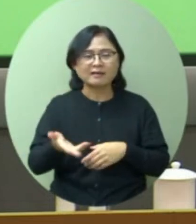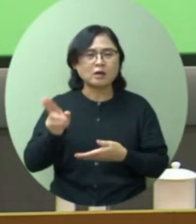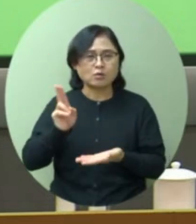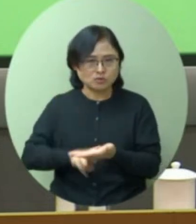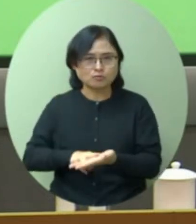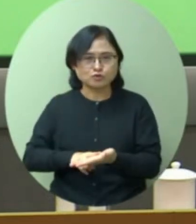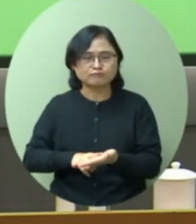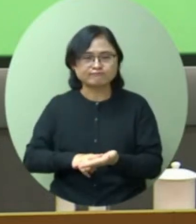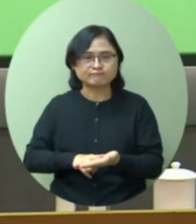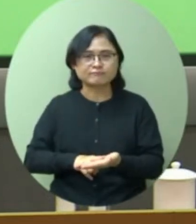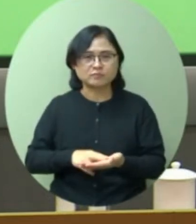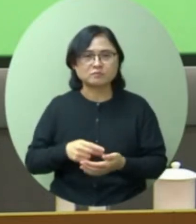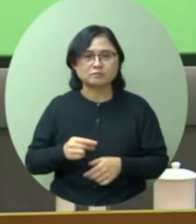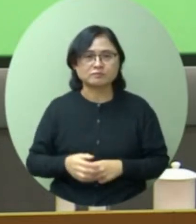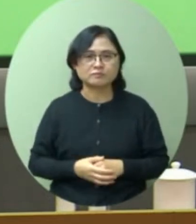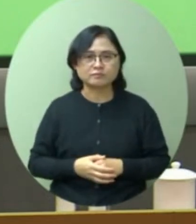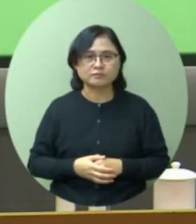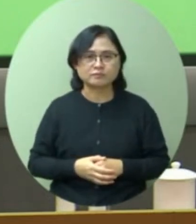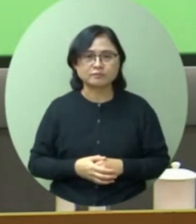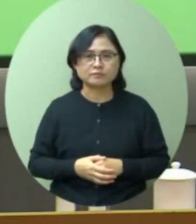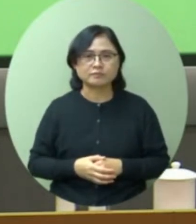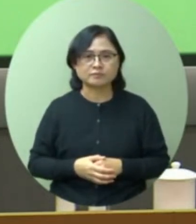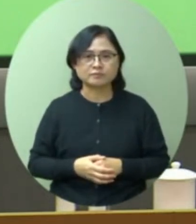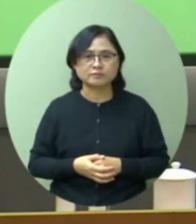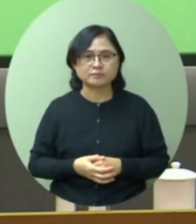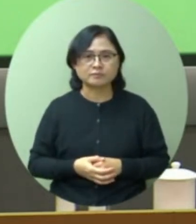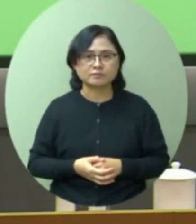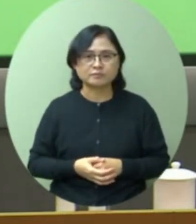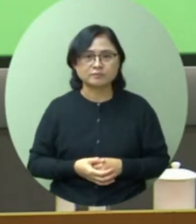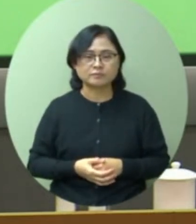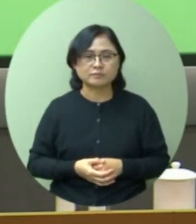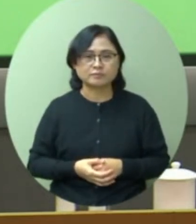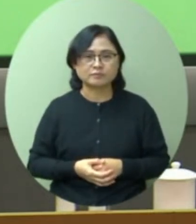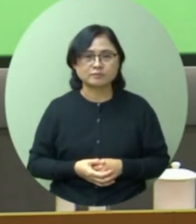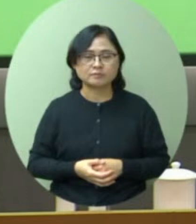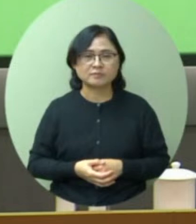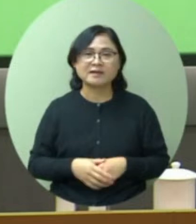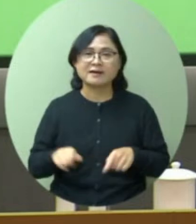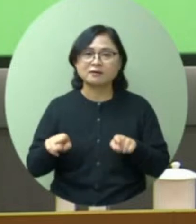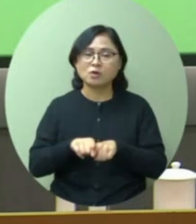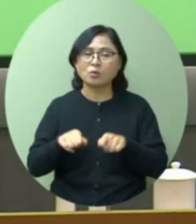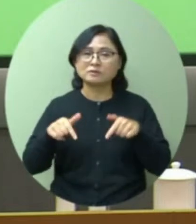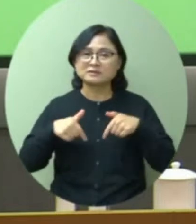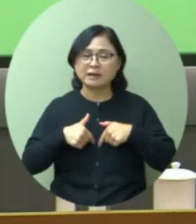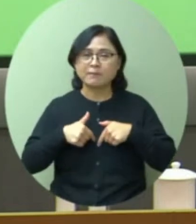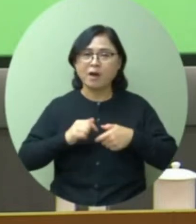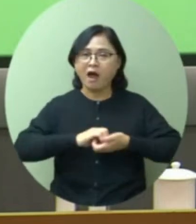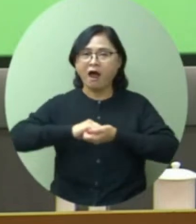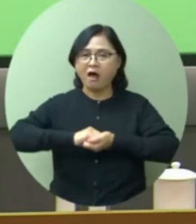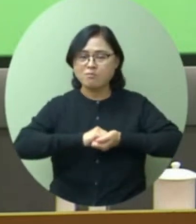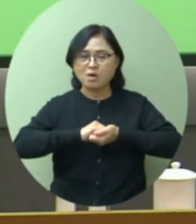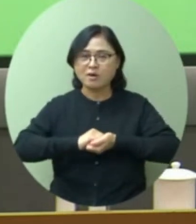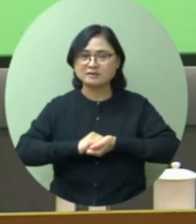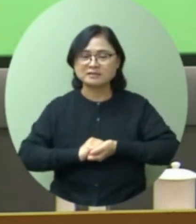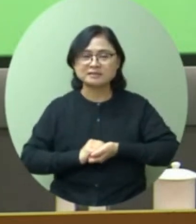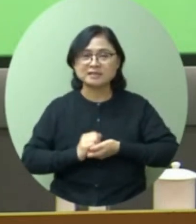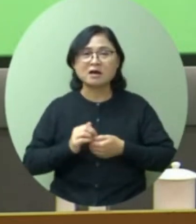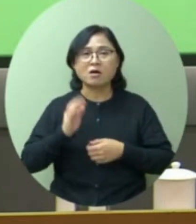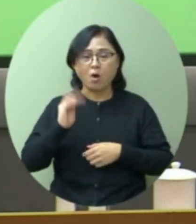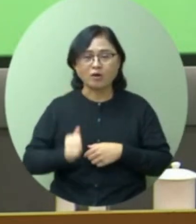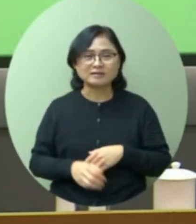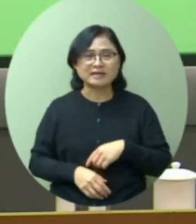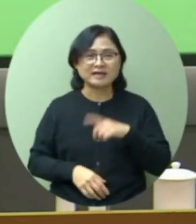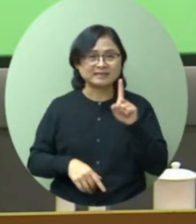together will ensure that 1 + 1 will be bigger than 2. And when